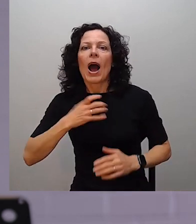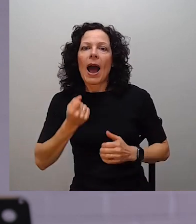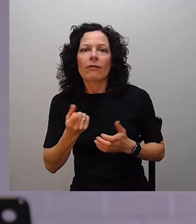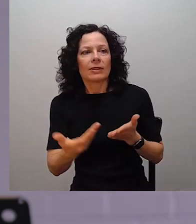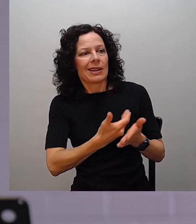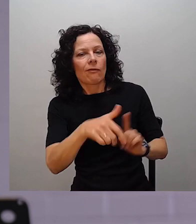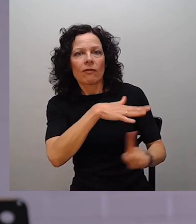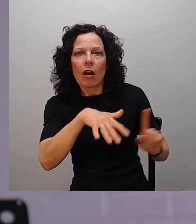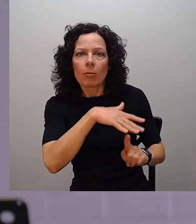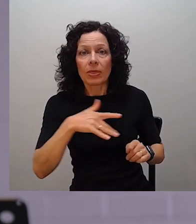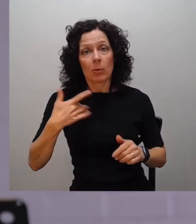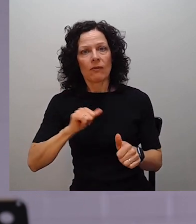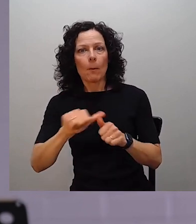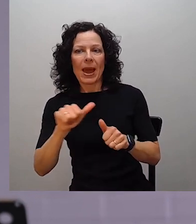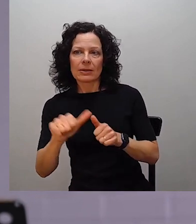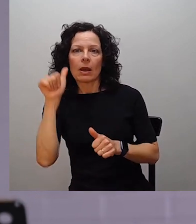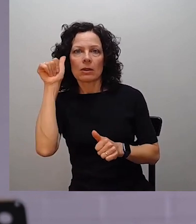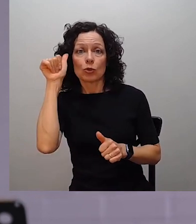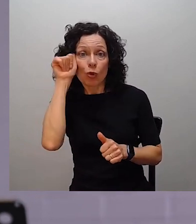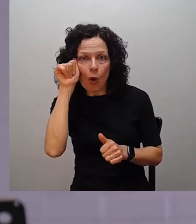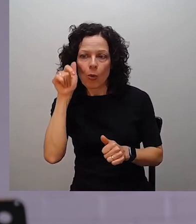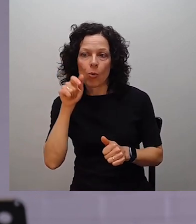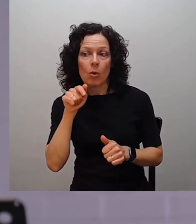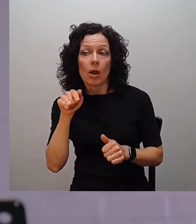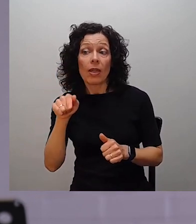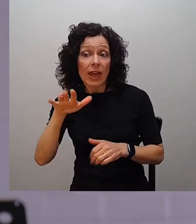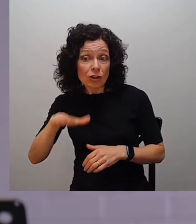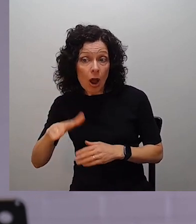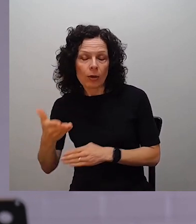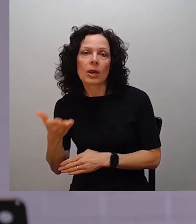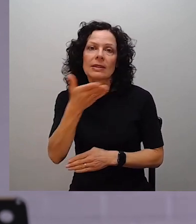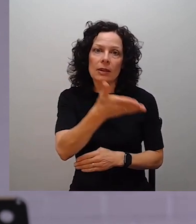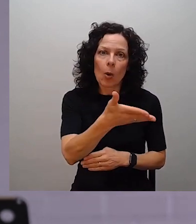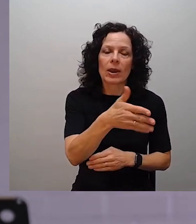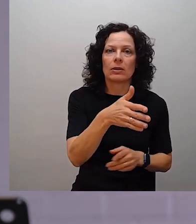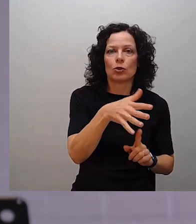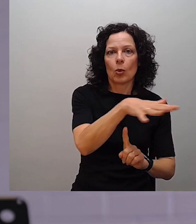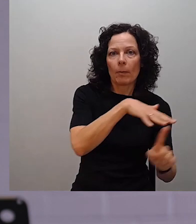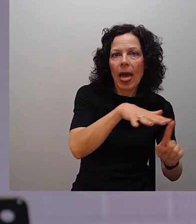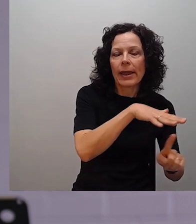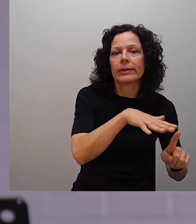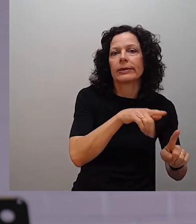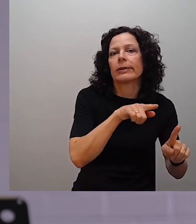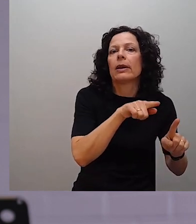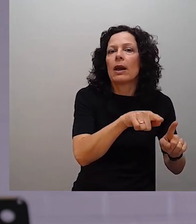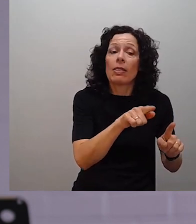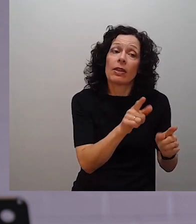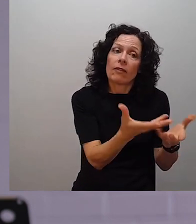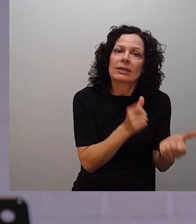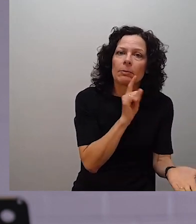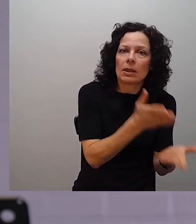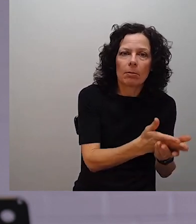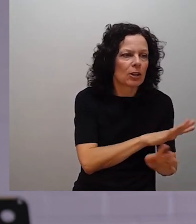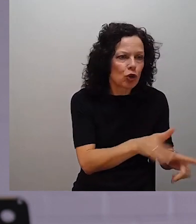feel better knowing that their child's going somewhere that has signed the pledge. They'll know there's going to be no bullying, no harassment,